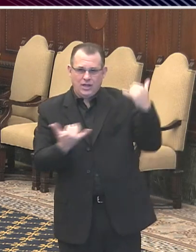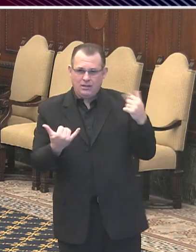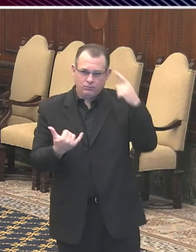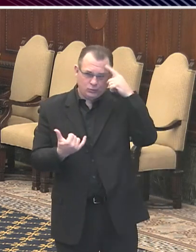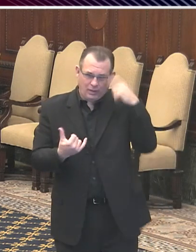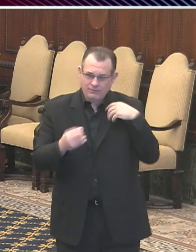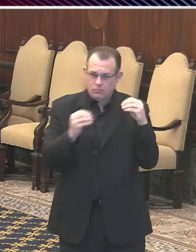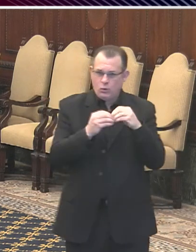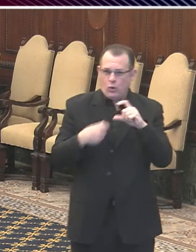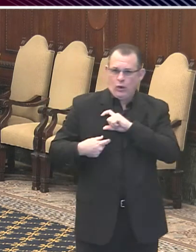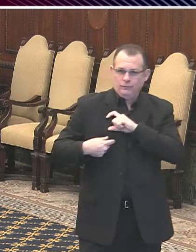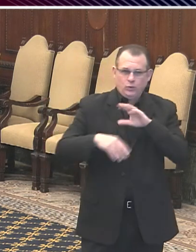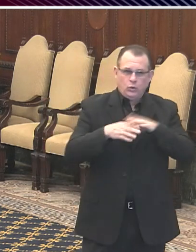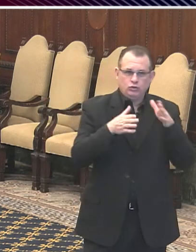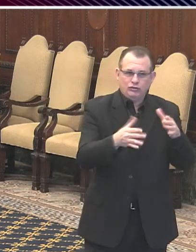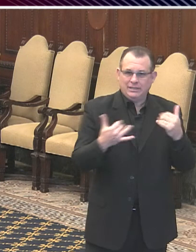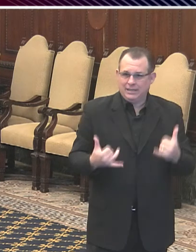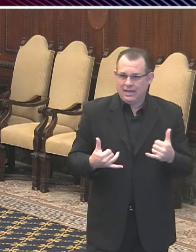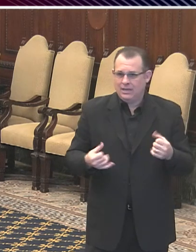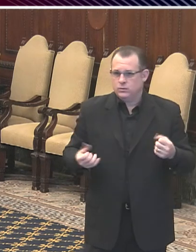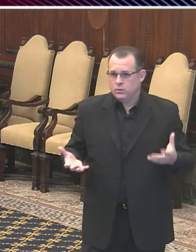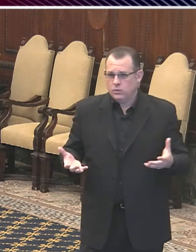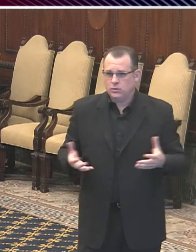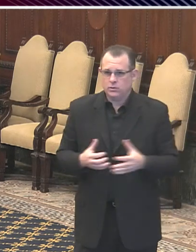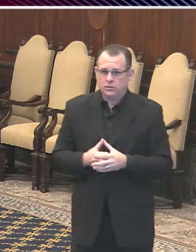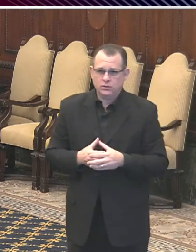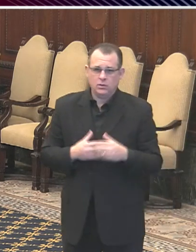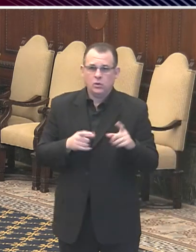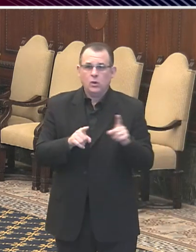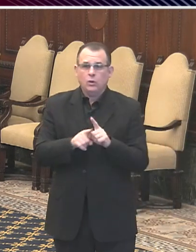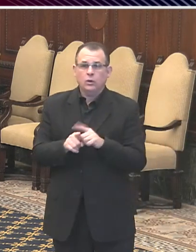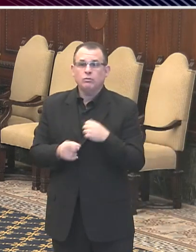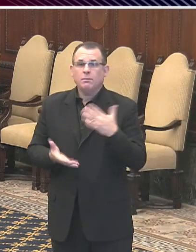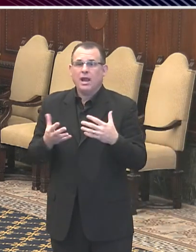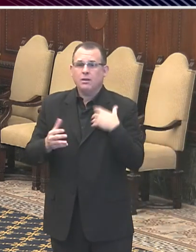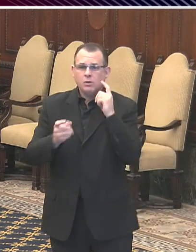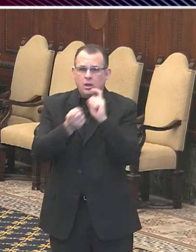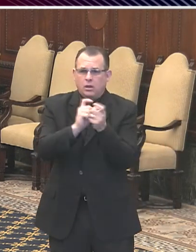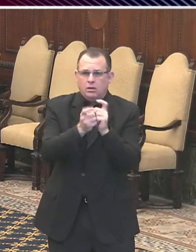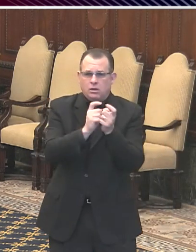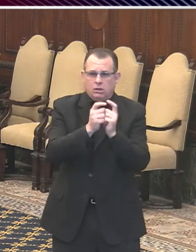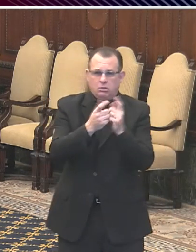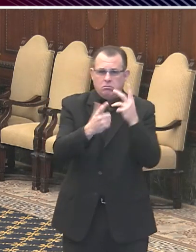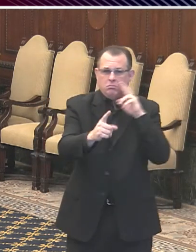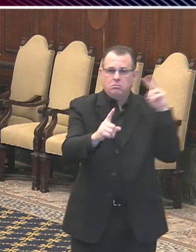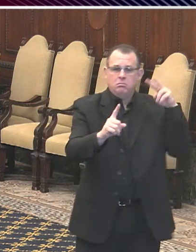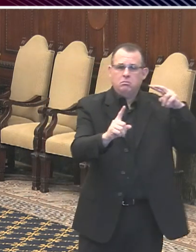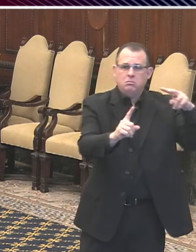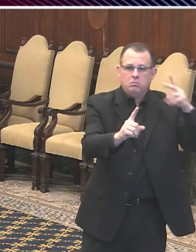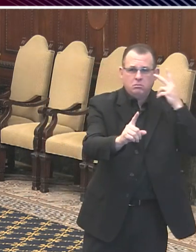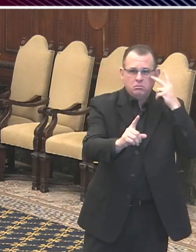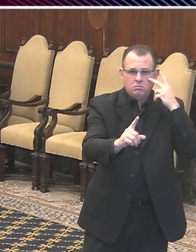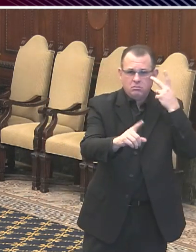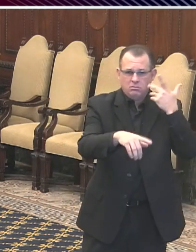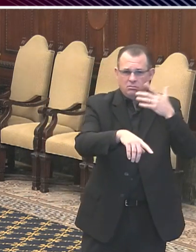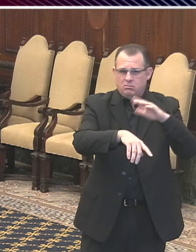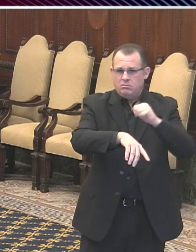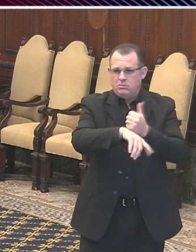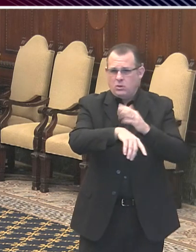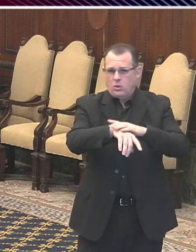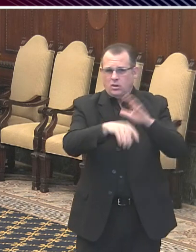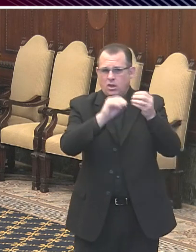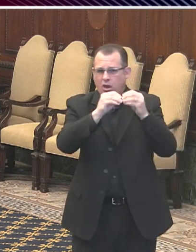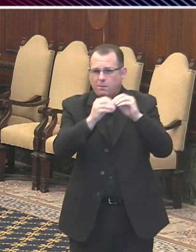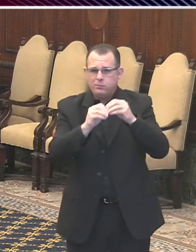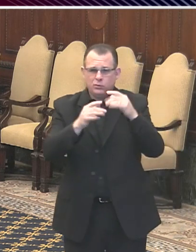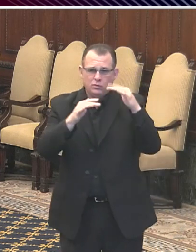street. I also referenced that we may be changing that posture based on numbers that are